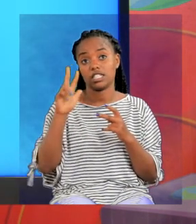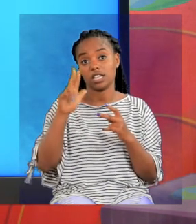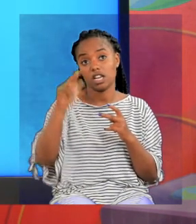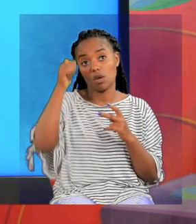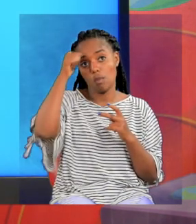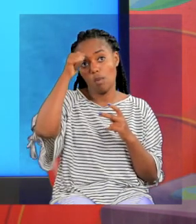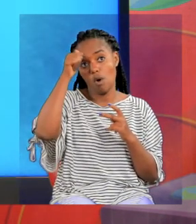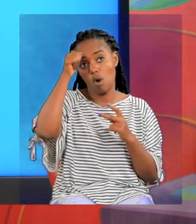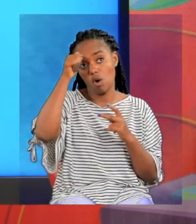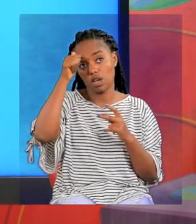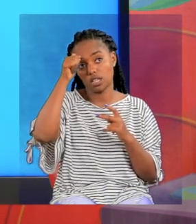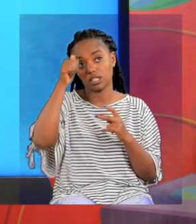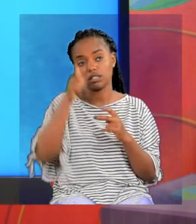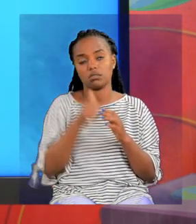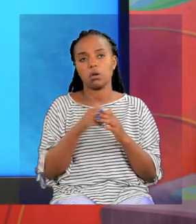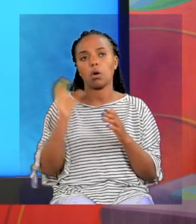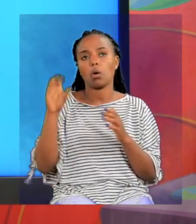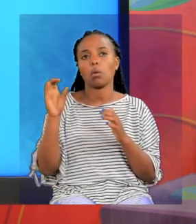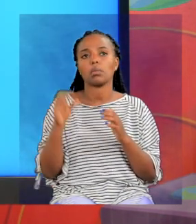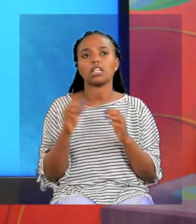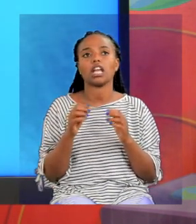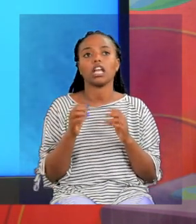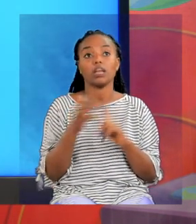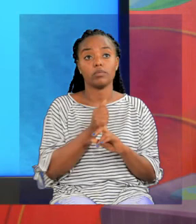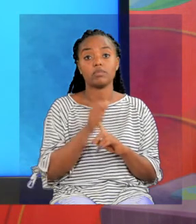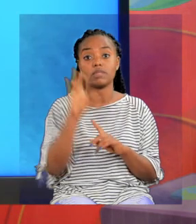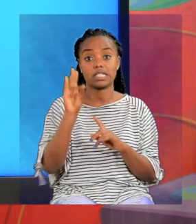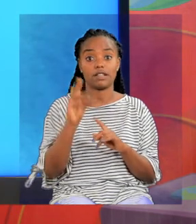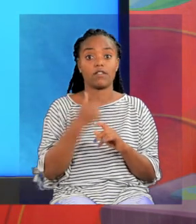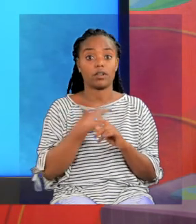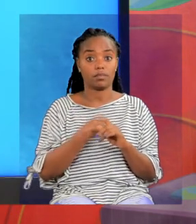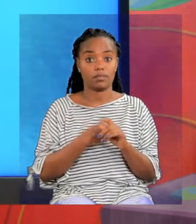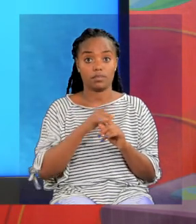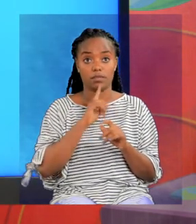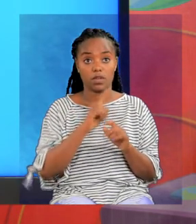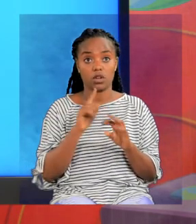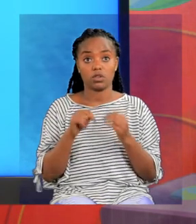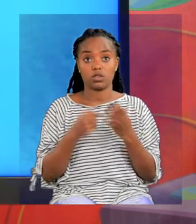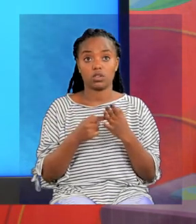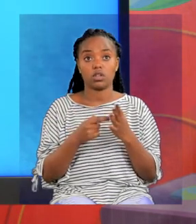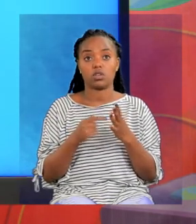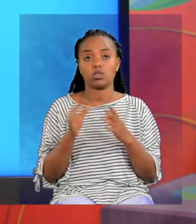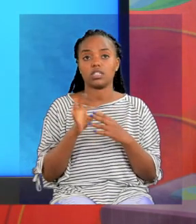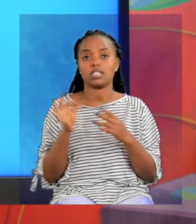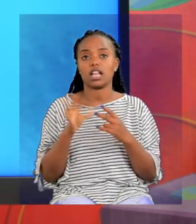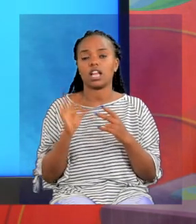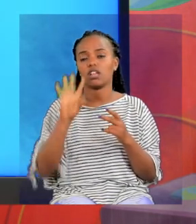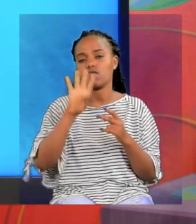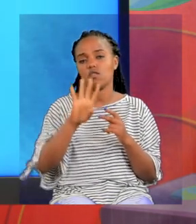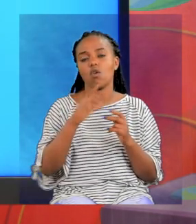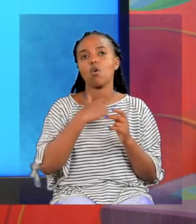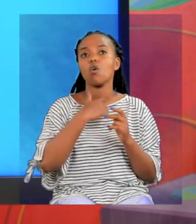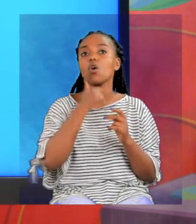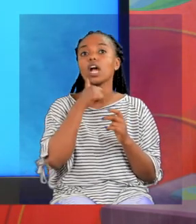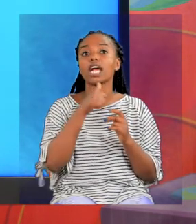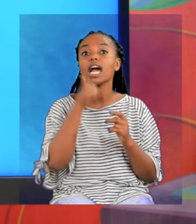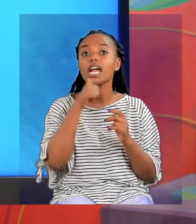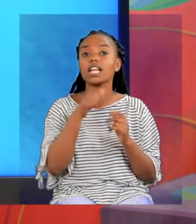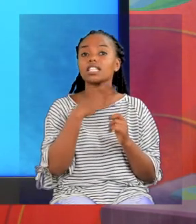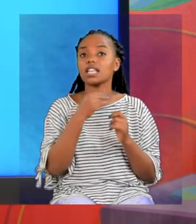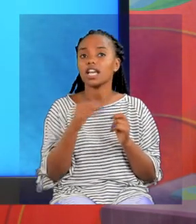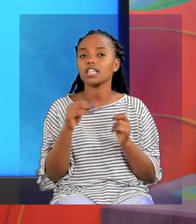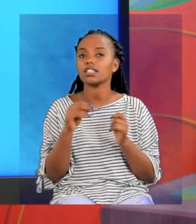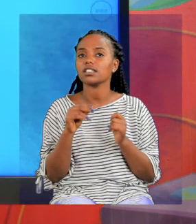3 boys, since the committee contains 7 members. So, you select 4 girls. At same time,